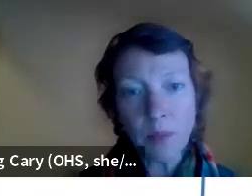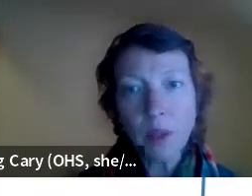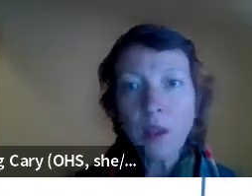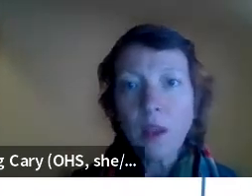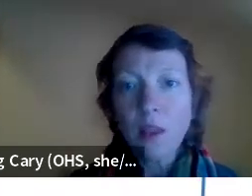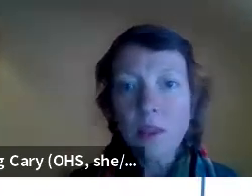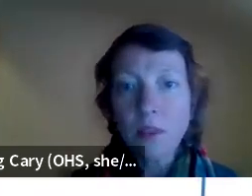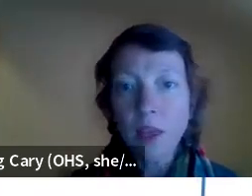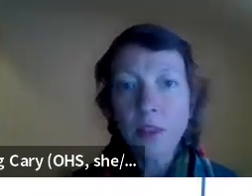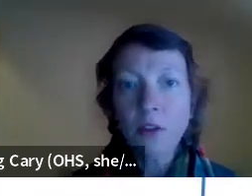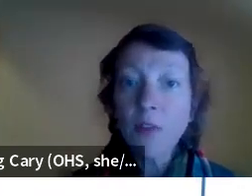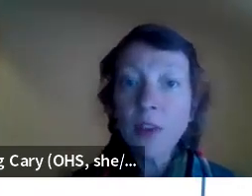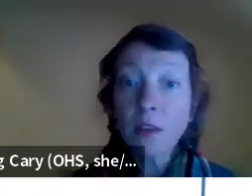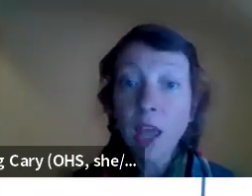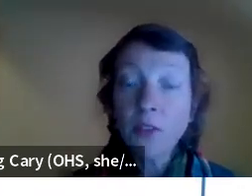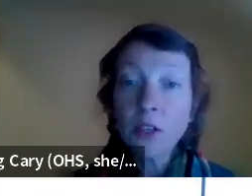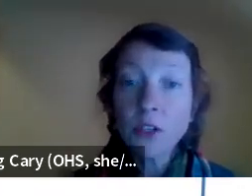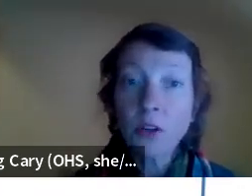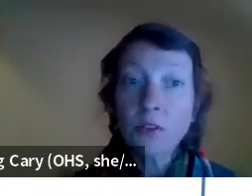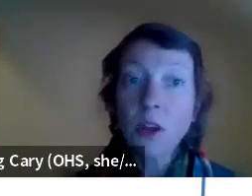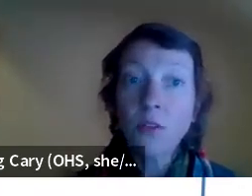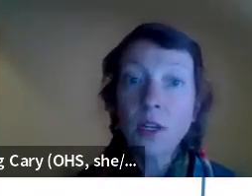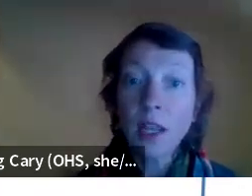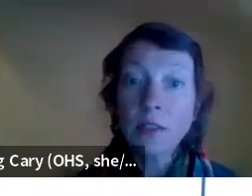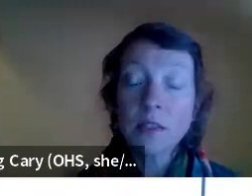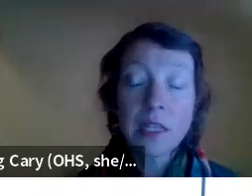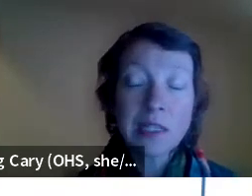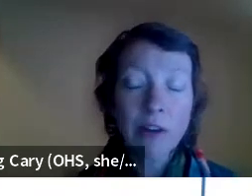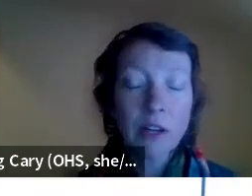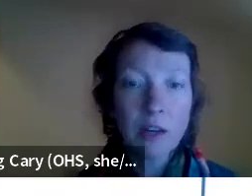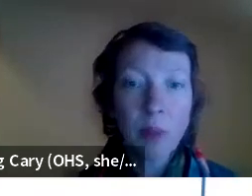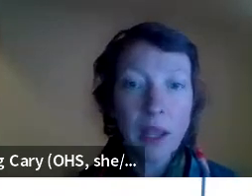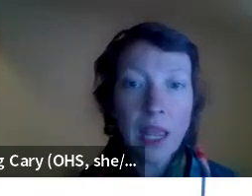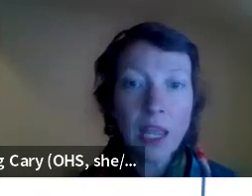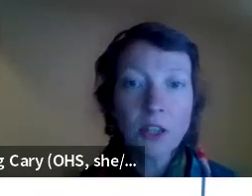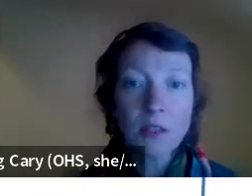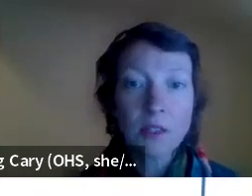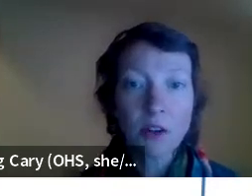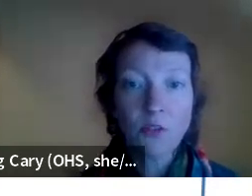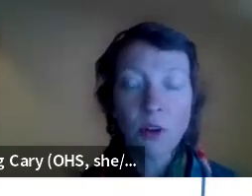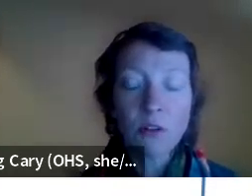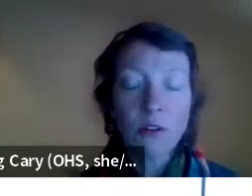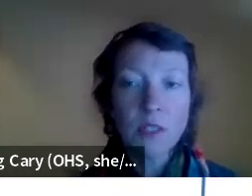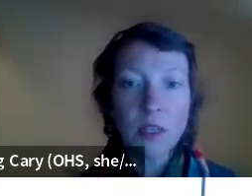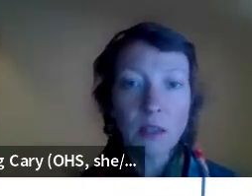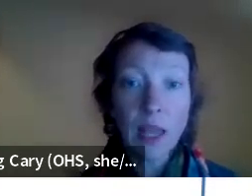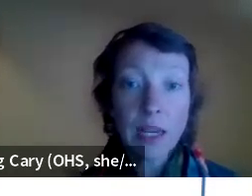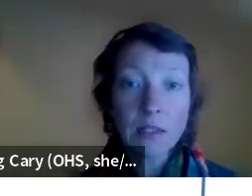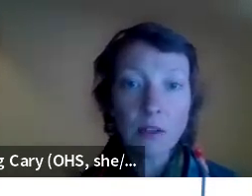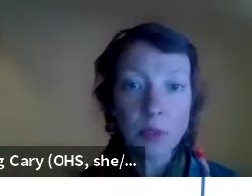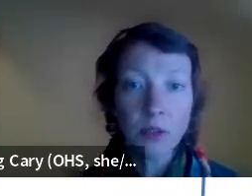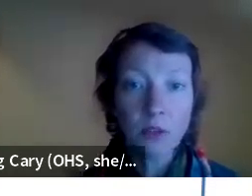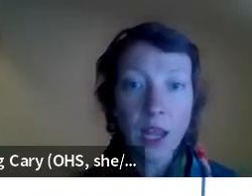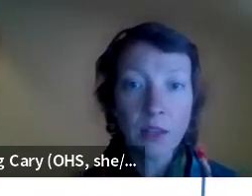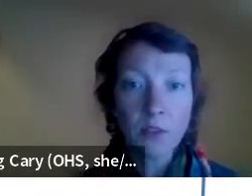some. The graph on the left shows COVID cases disaggregated by age, the 0 to 4-year-olds in the